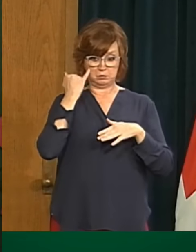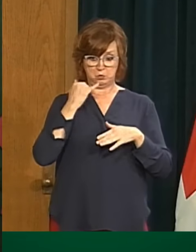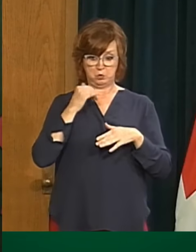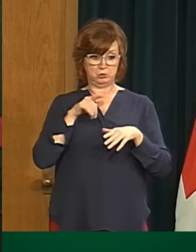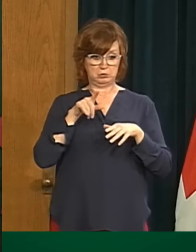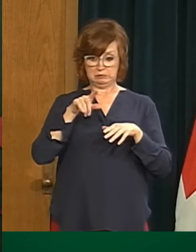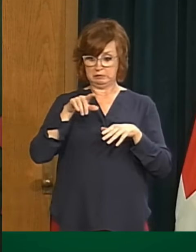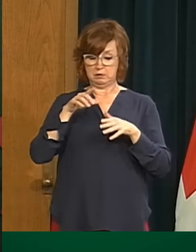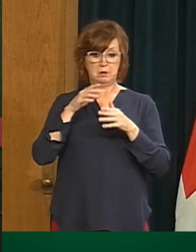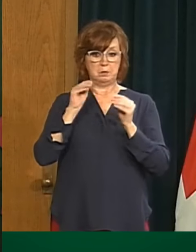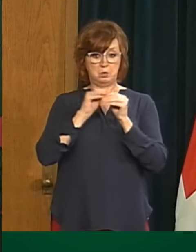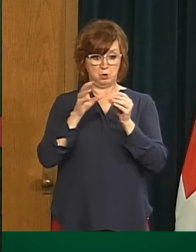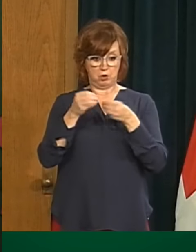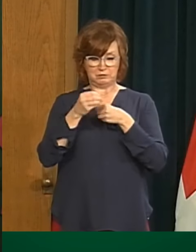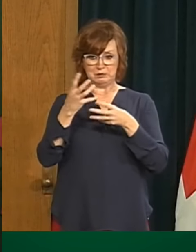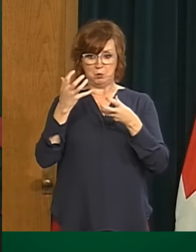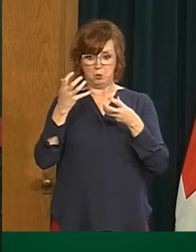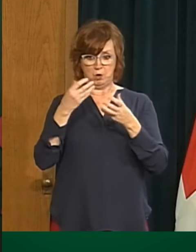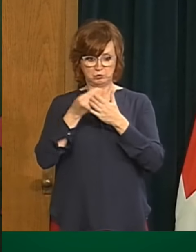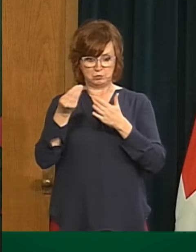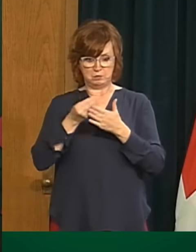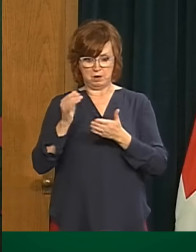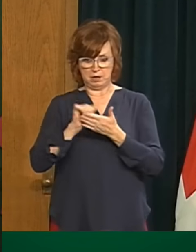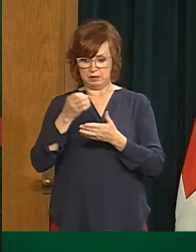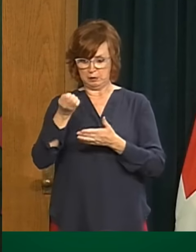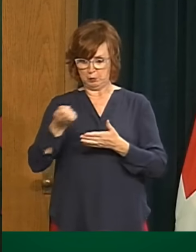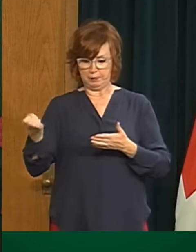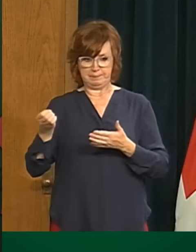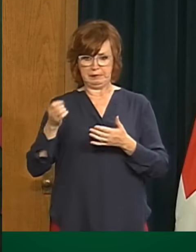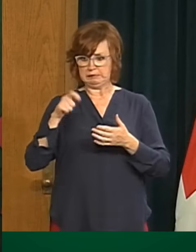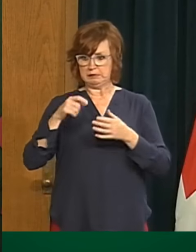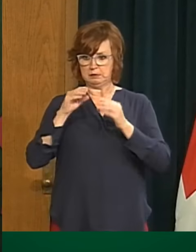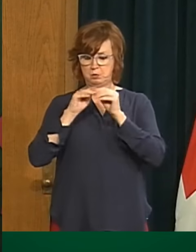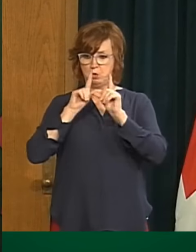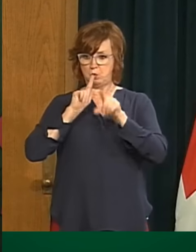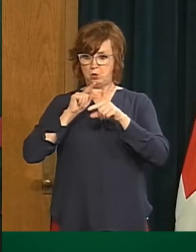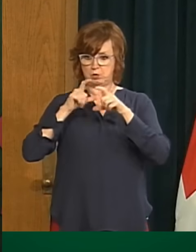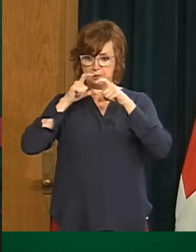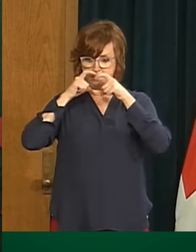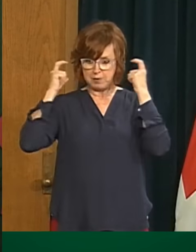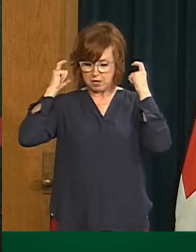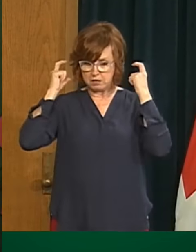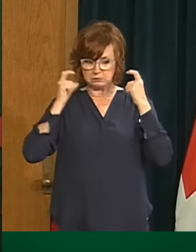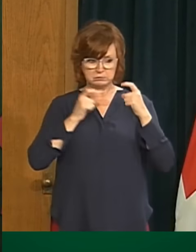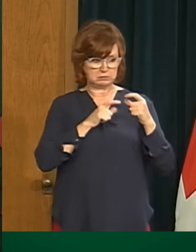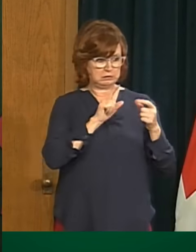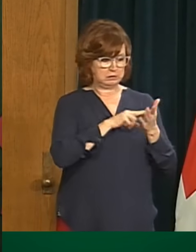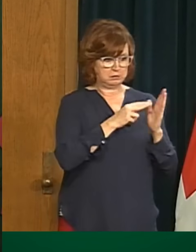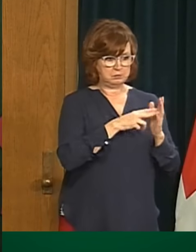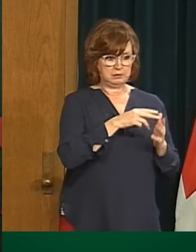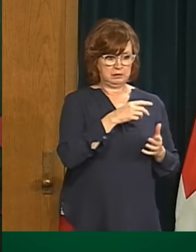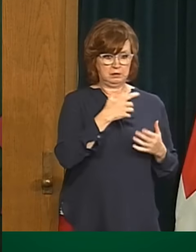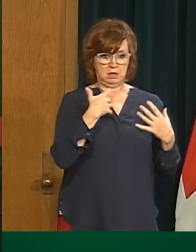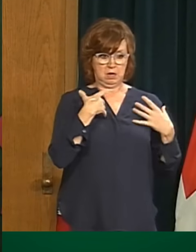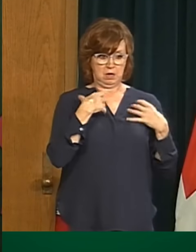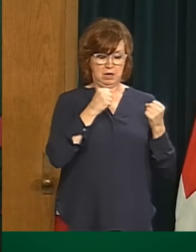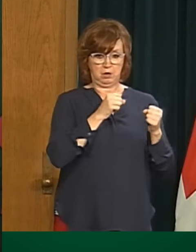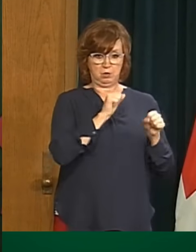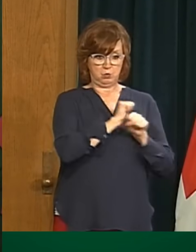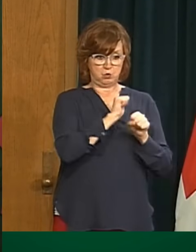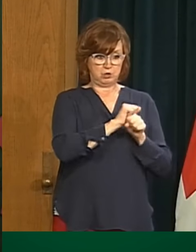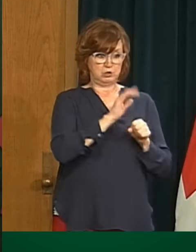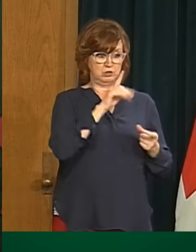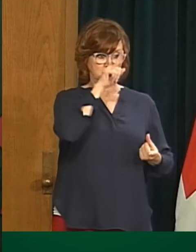additional pressures on the government as it tries to supply, or just the fact that the healthcare workers are kind of facing a shortage of